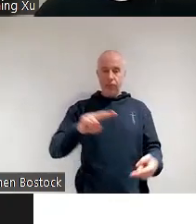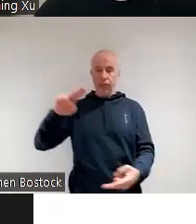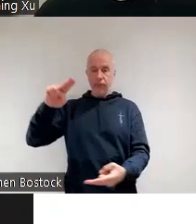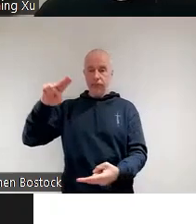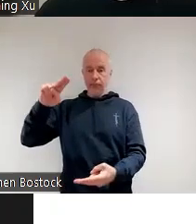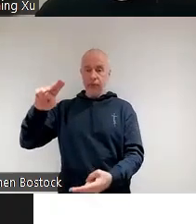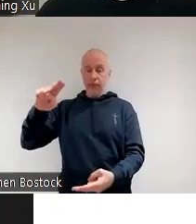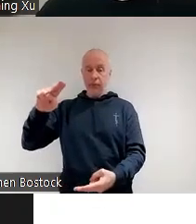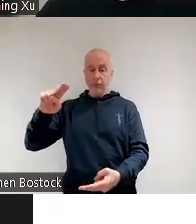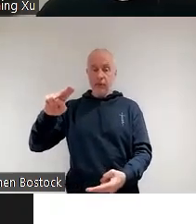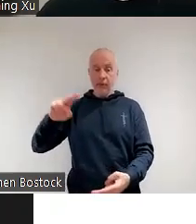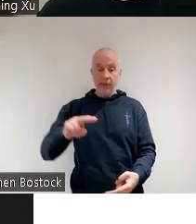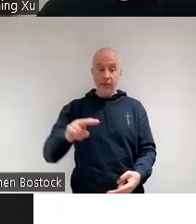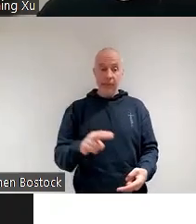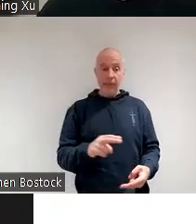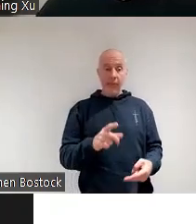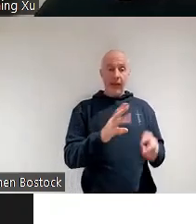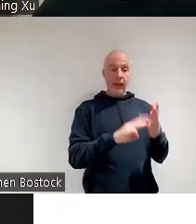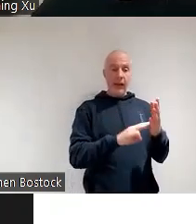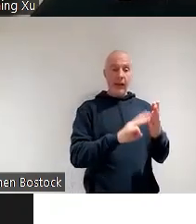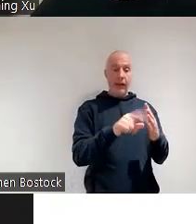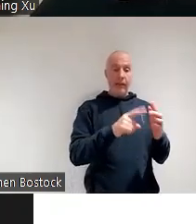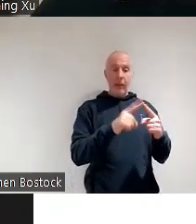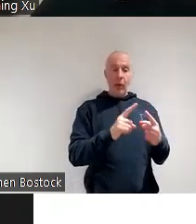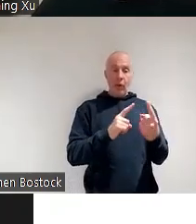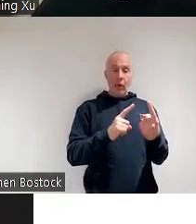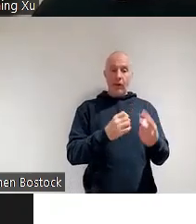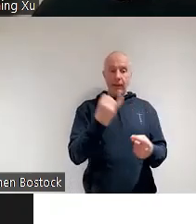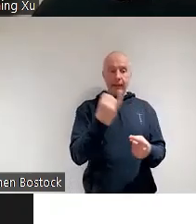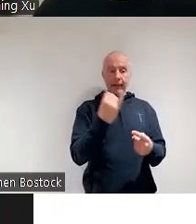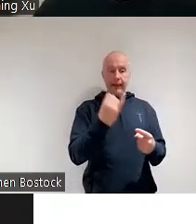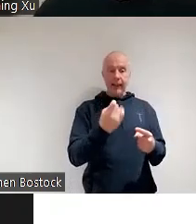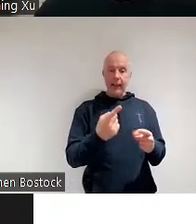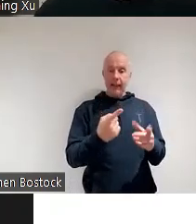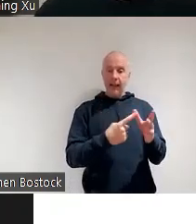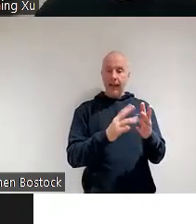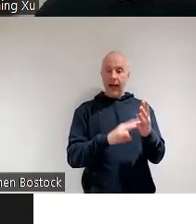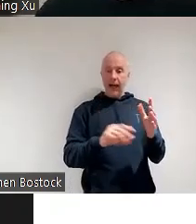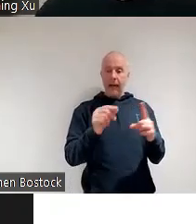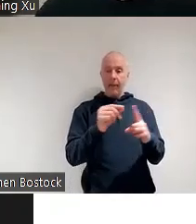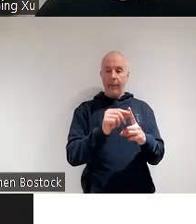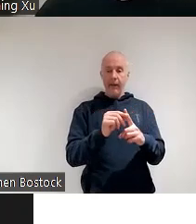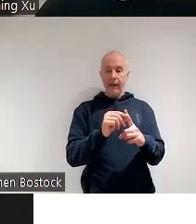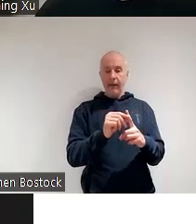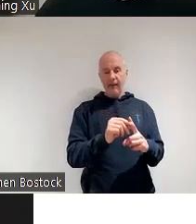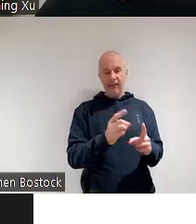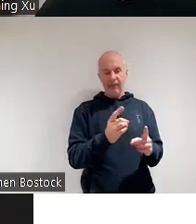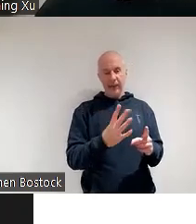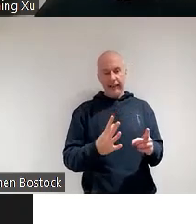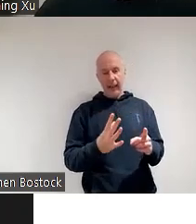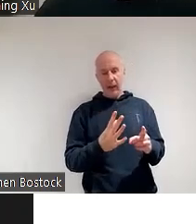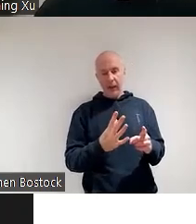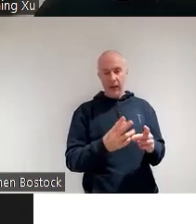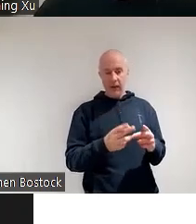example, the mode 1 is only 16 amp, single phase. Then it will gradually move into